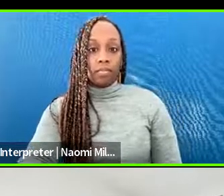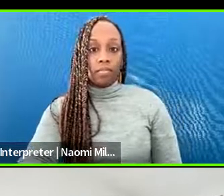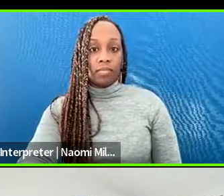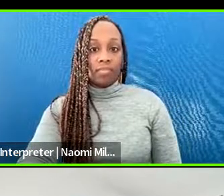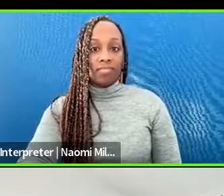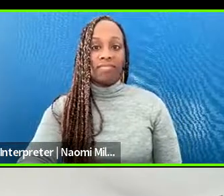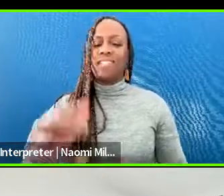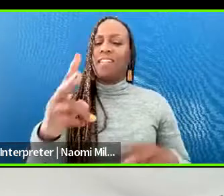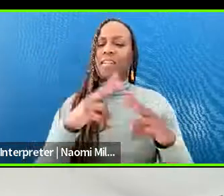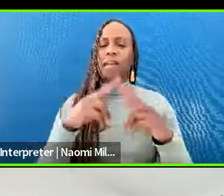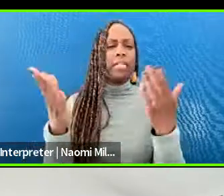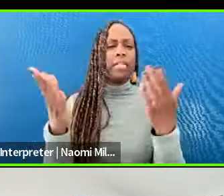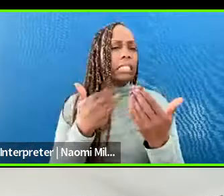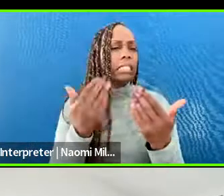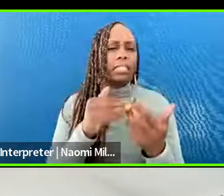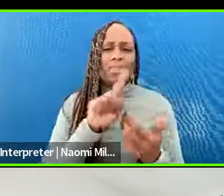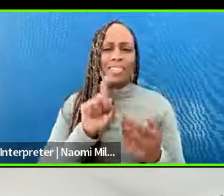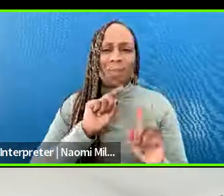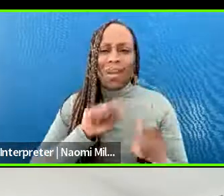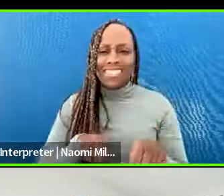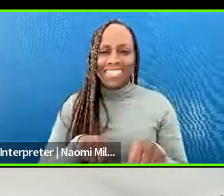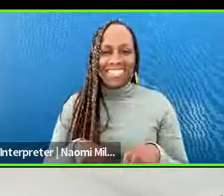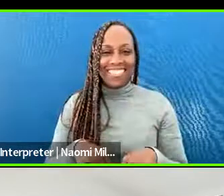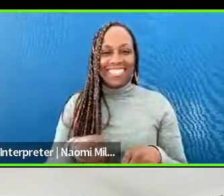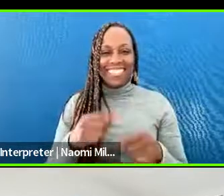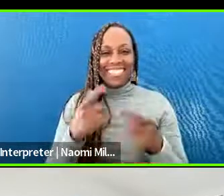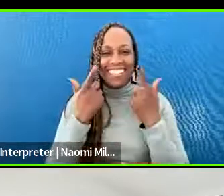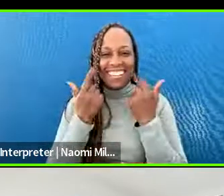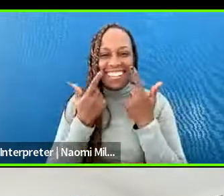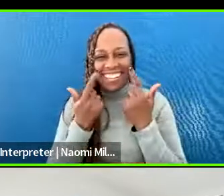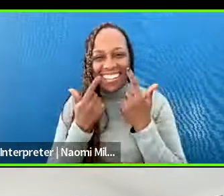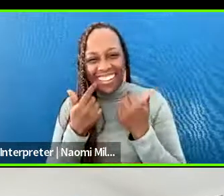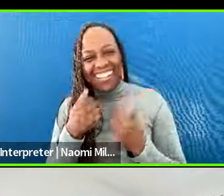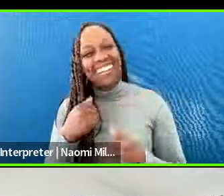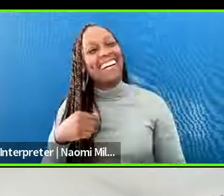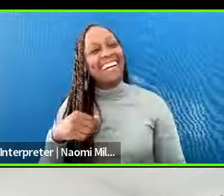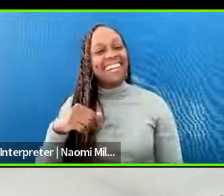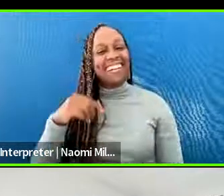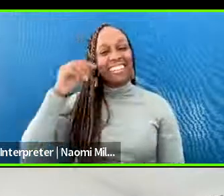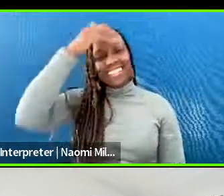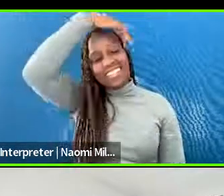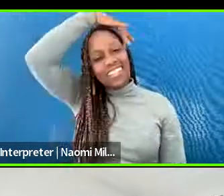Very easy question to answer. Wrapping up here.